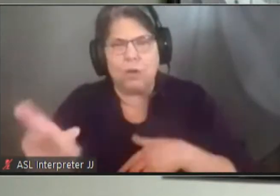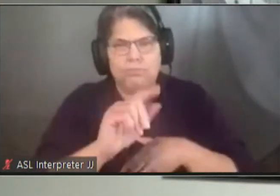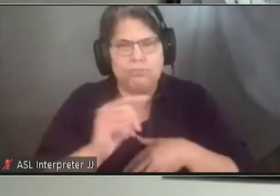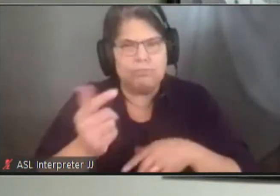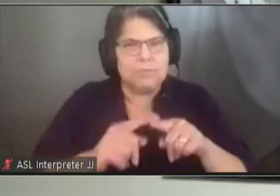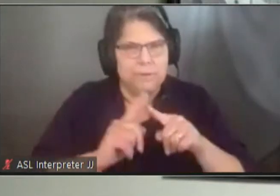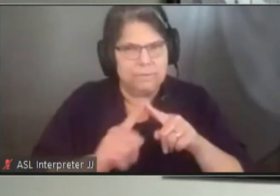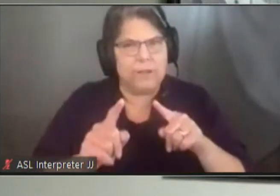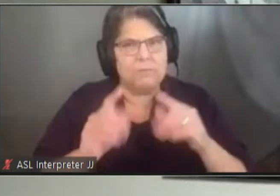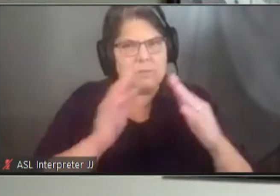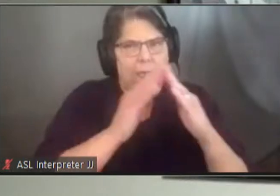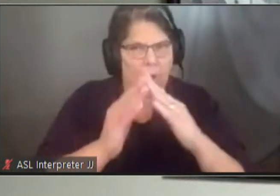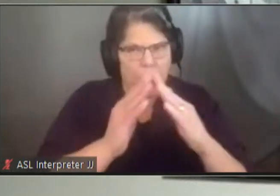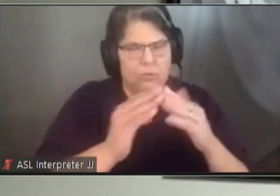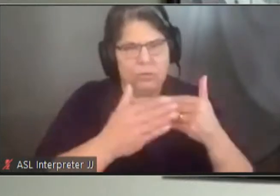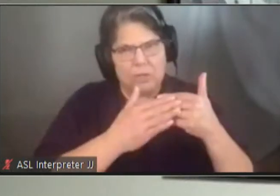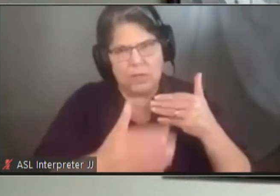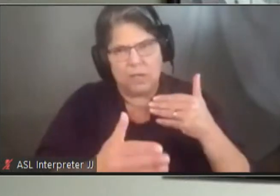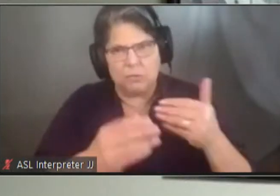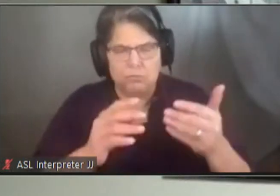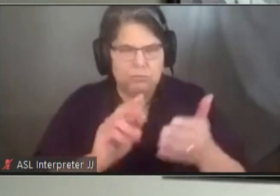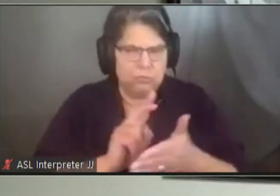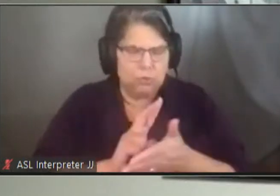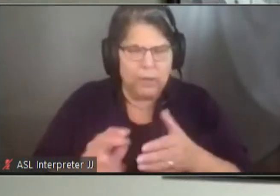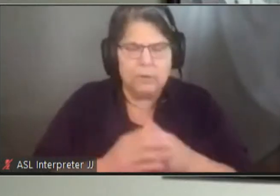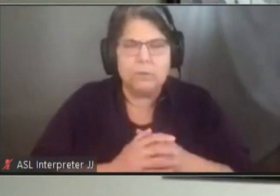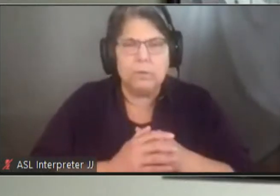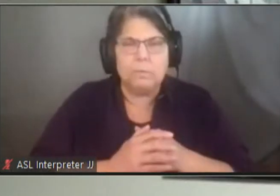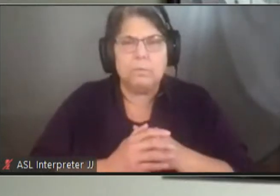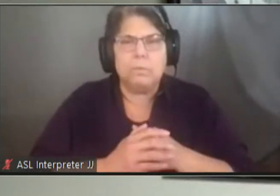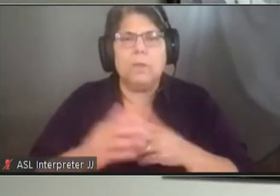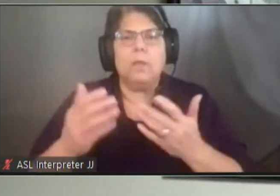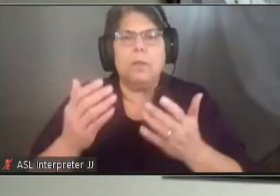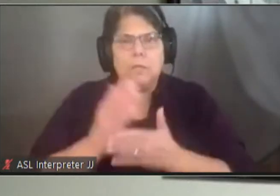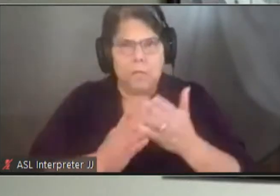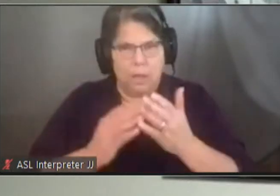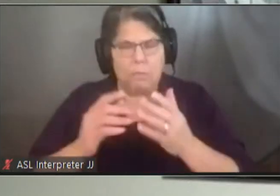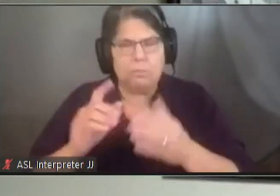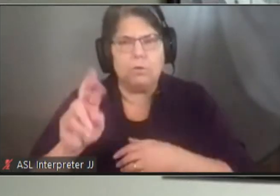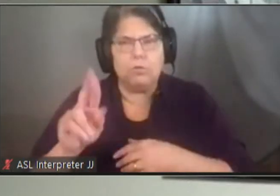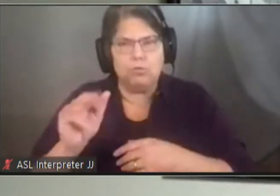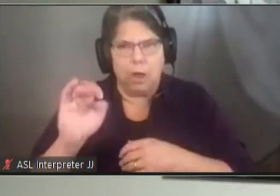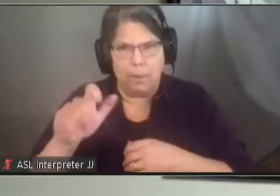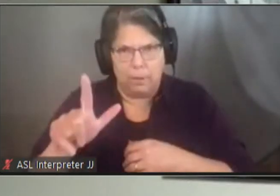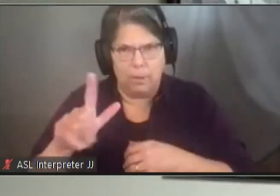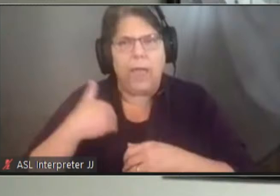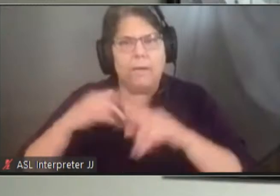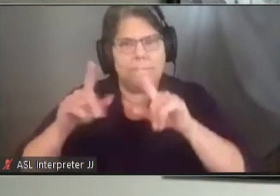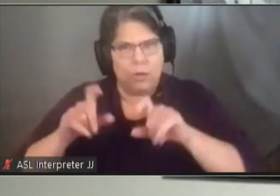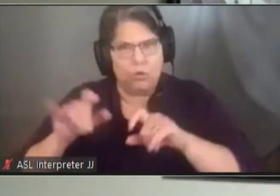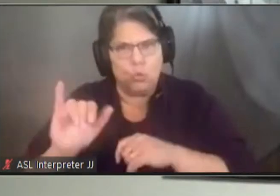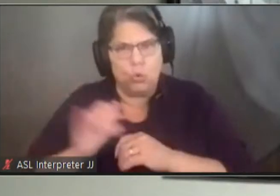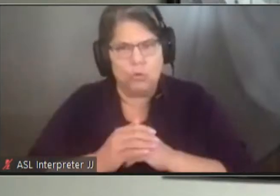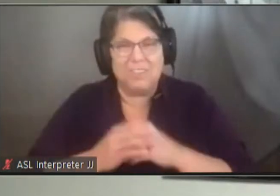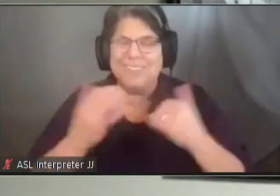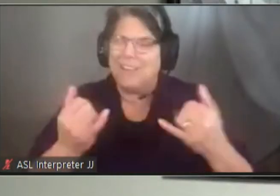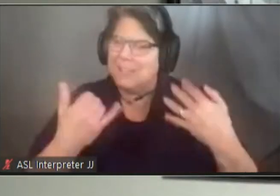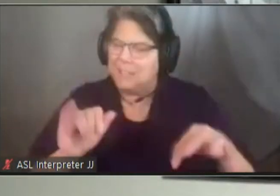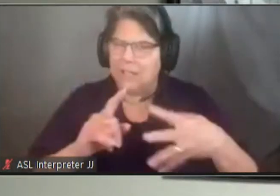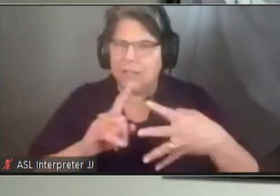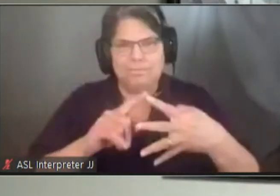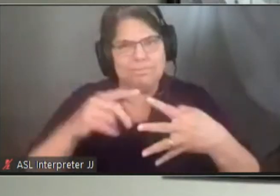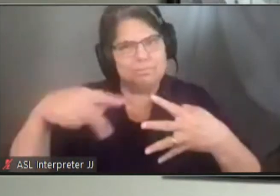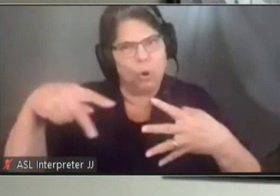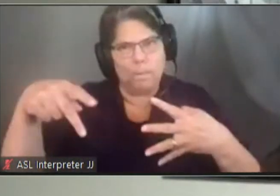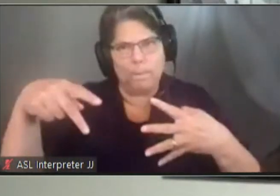Consolidated Tribal and some clinics also do have testing events as well. Currently, we are in the purple tier.